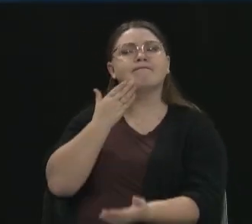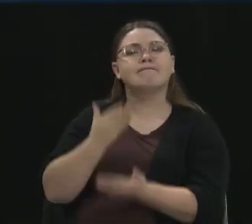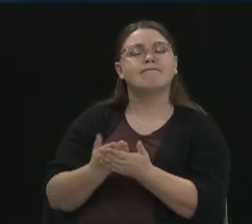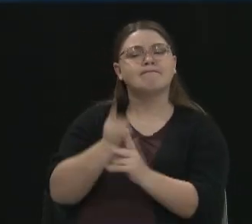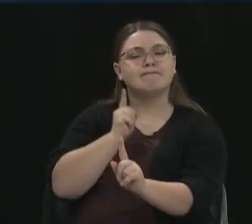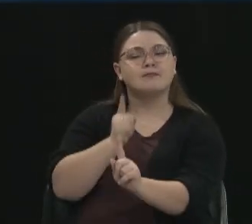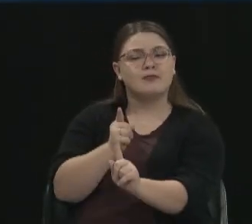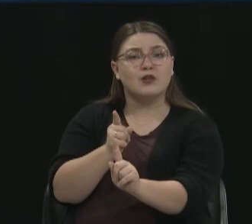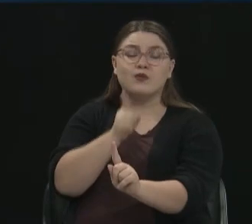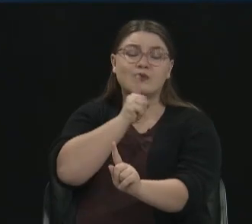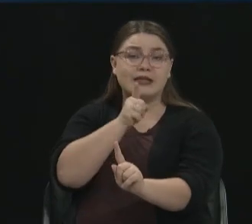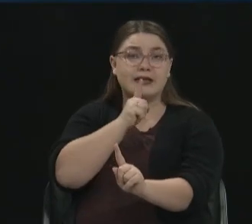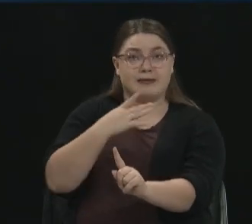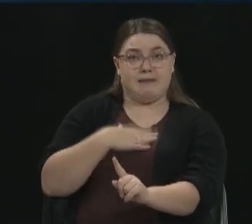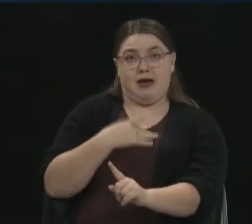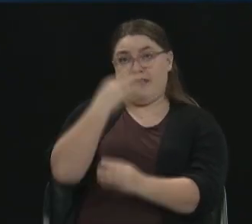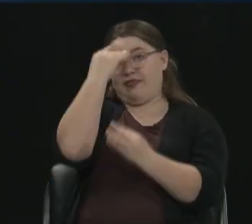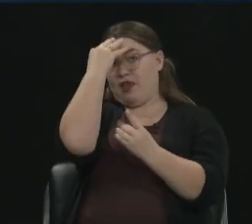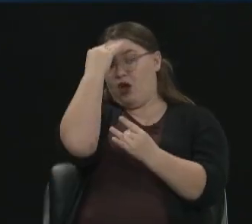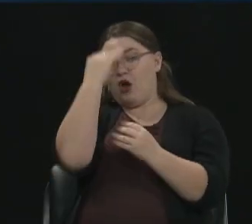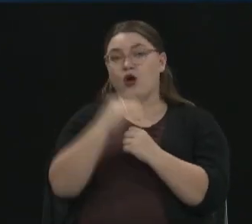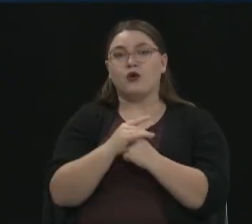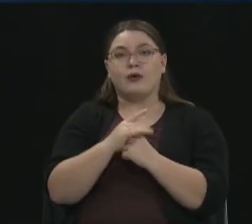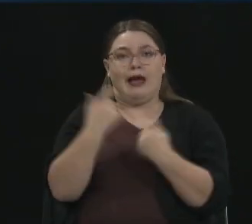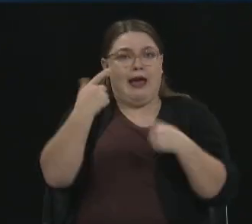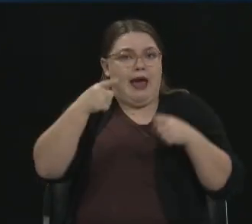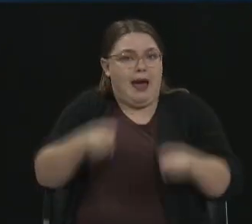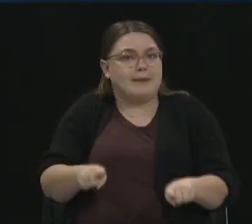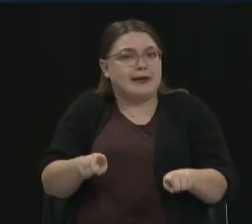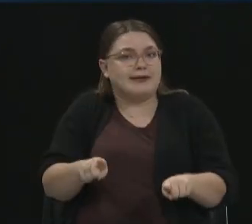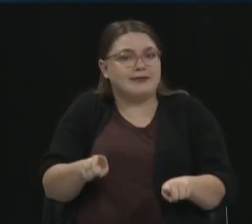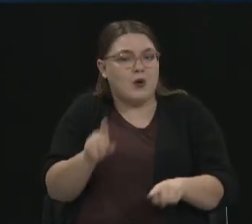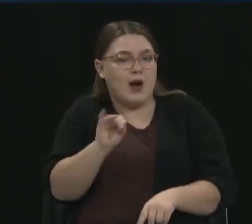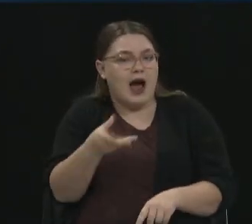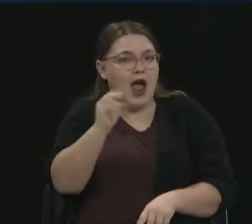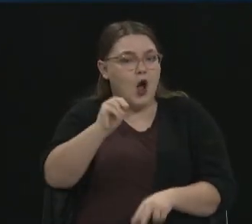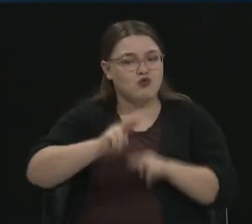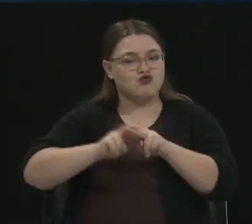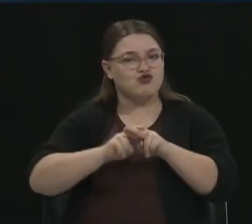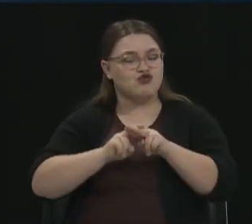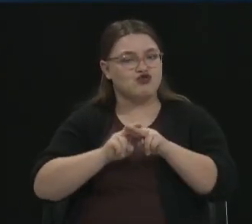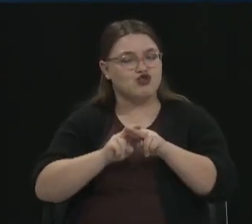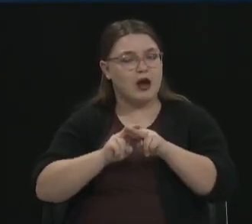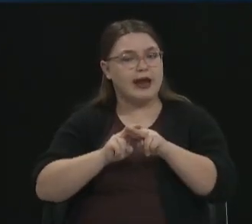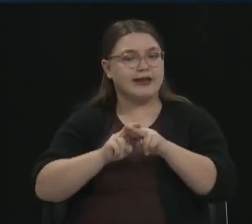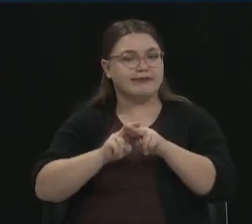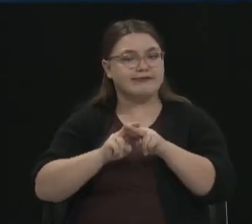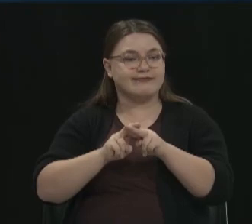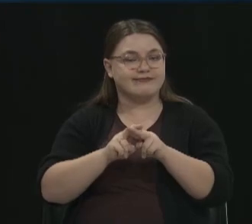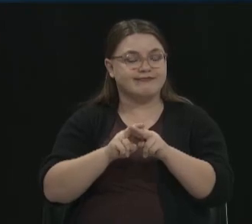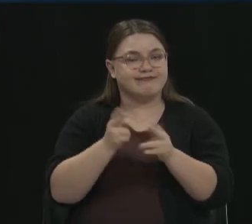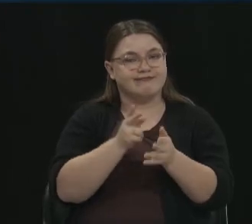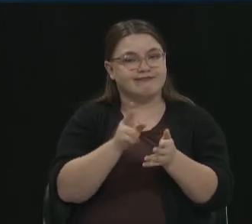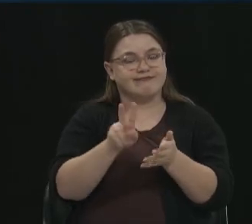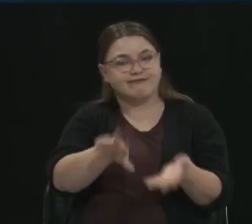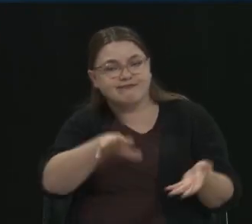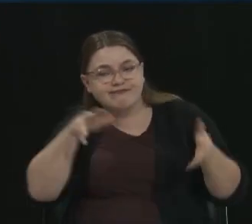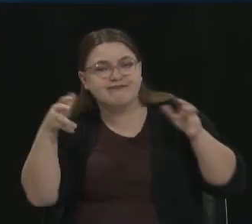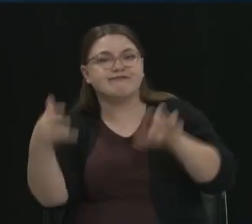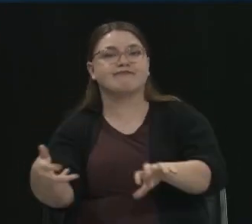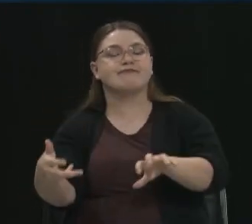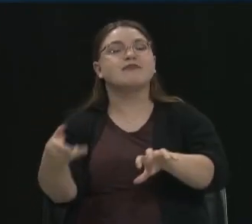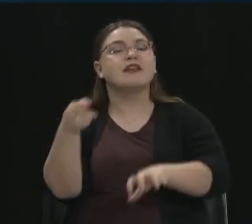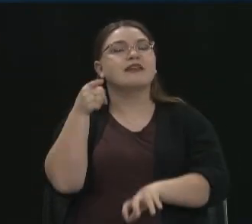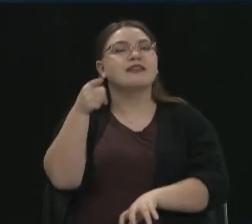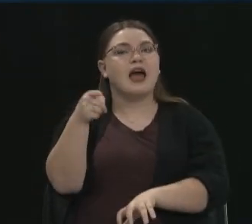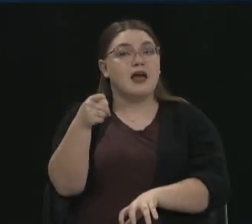some of the things I was thinking about. We had a recent train derailment in Northeast Ohio, and you could argue that that